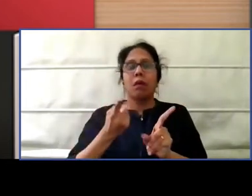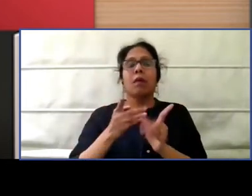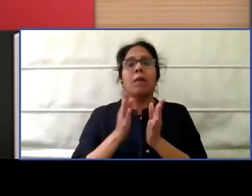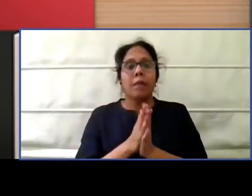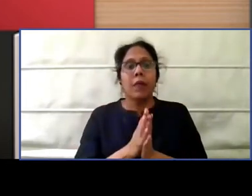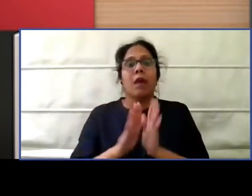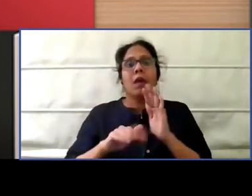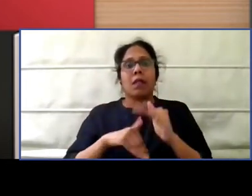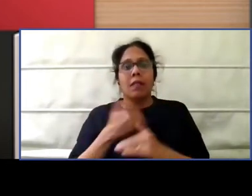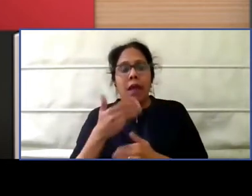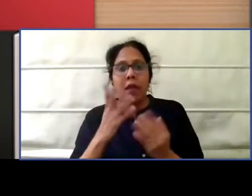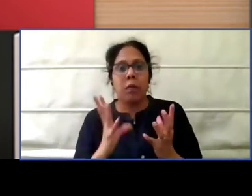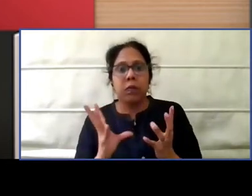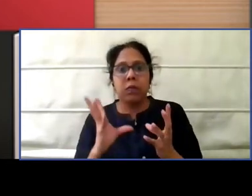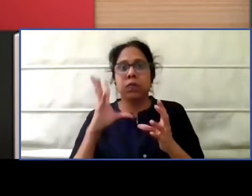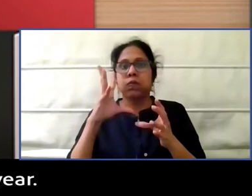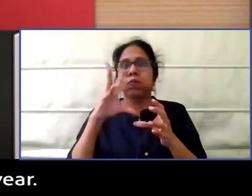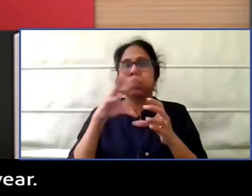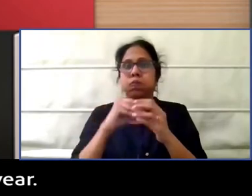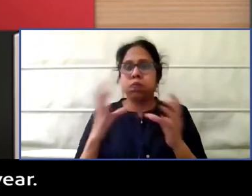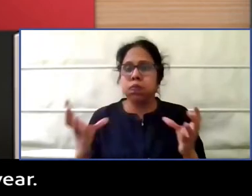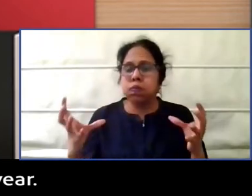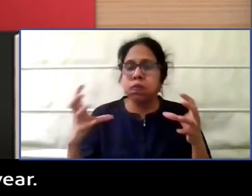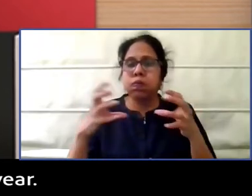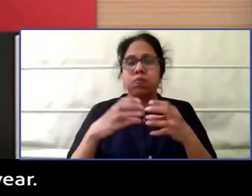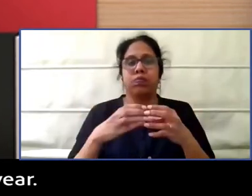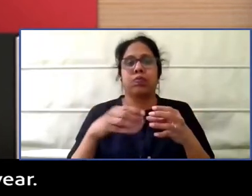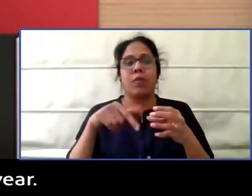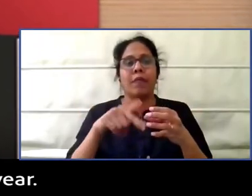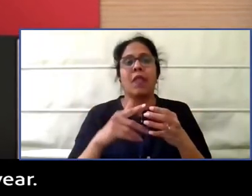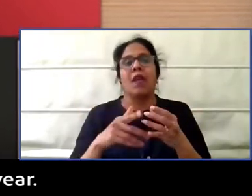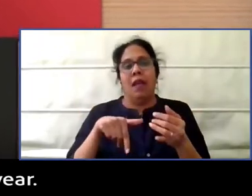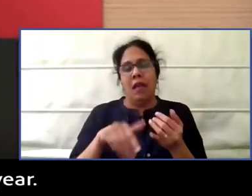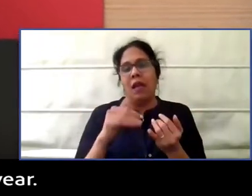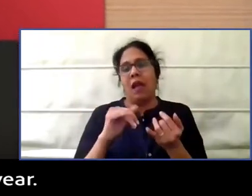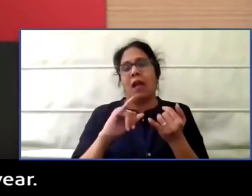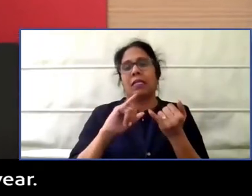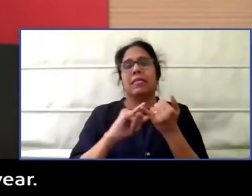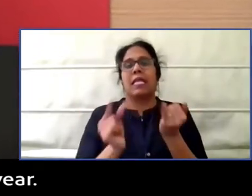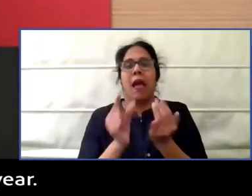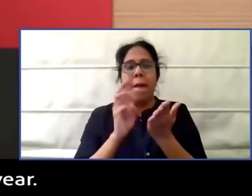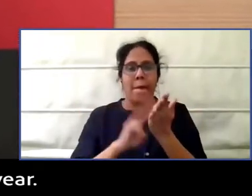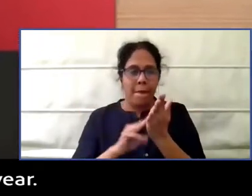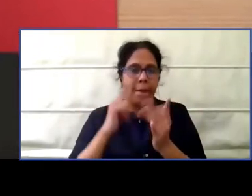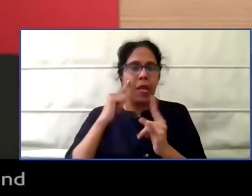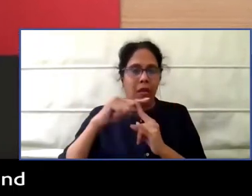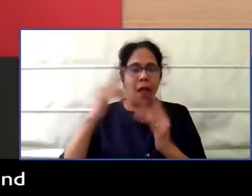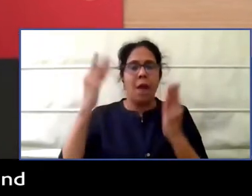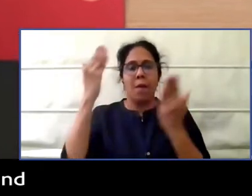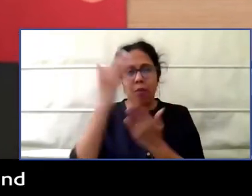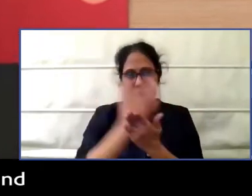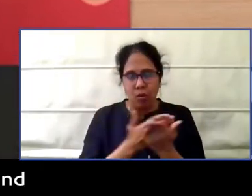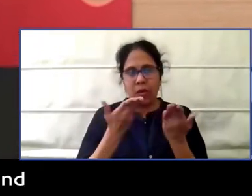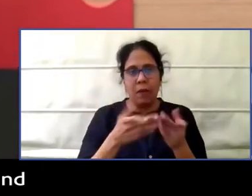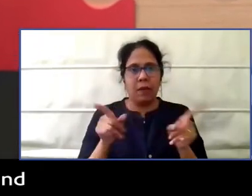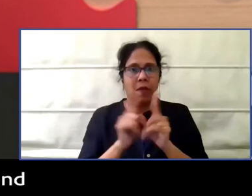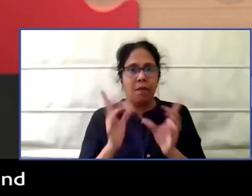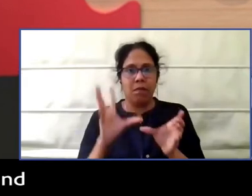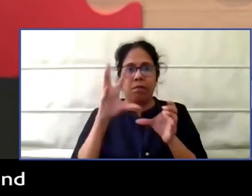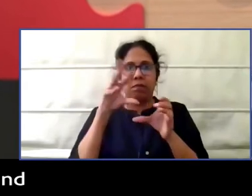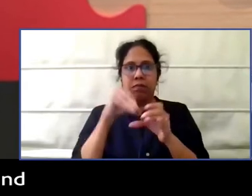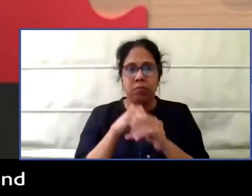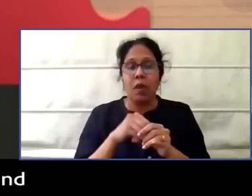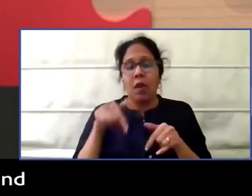to culminate in the this particular summit. This particular year we will be doing it for